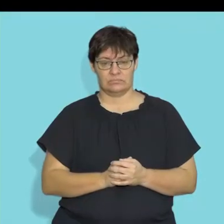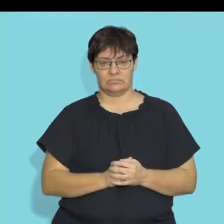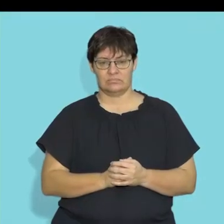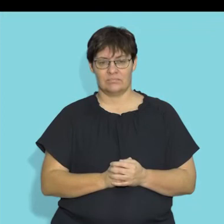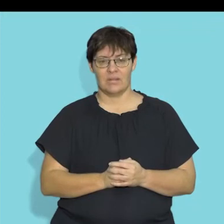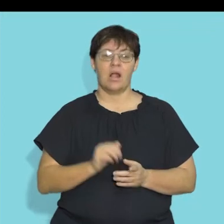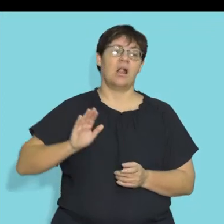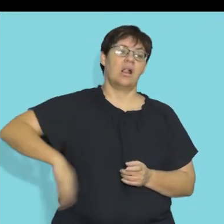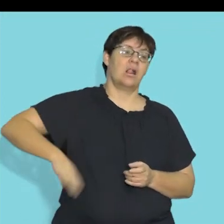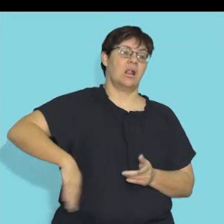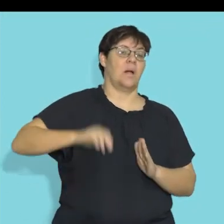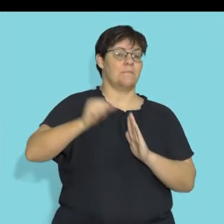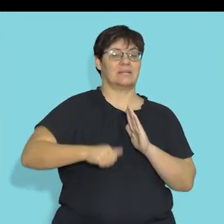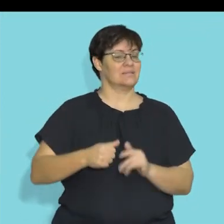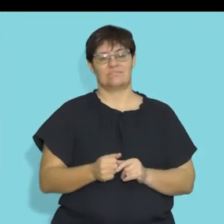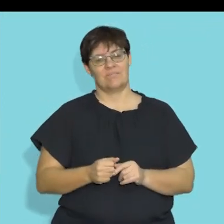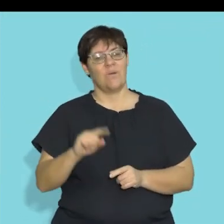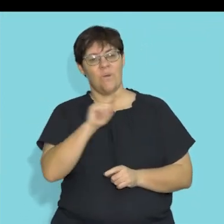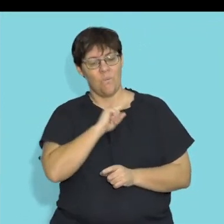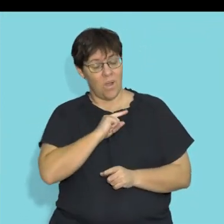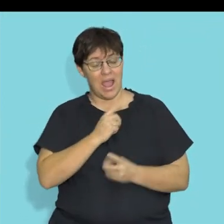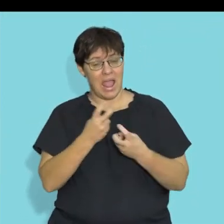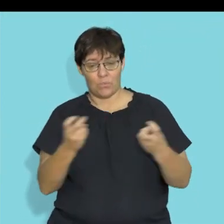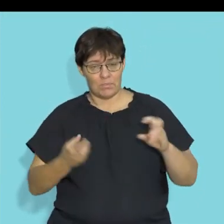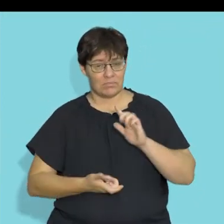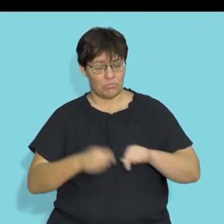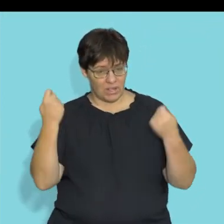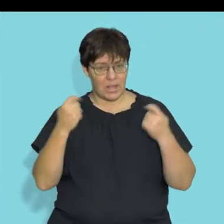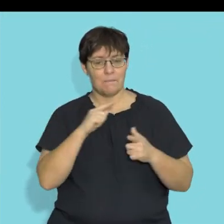unwise to neglect this, as defective equipment